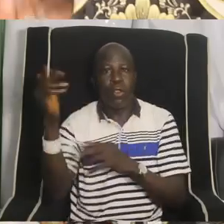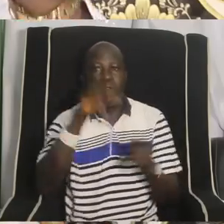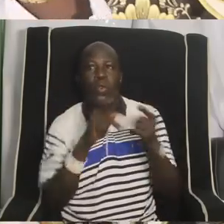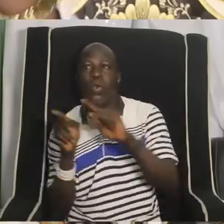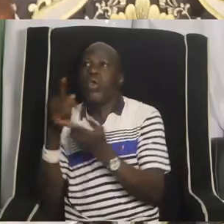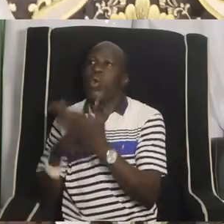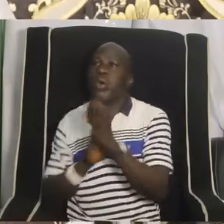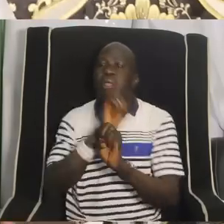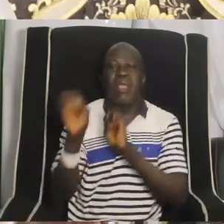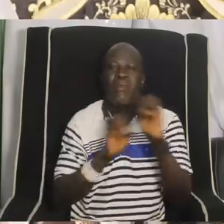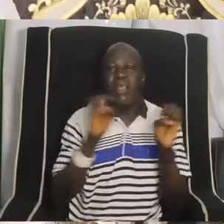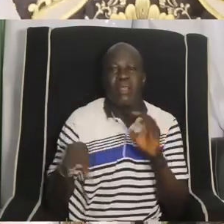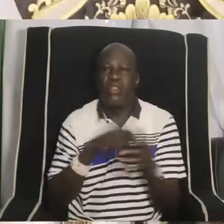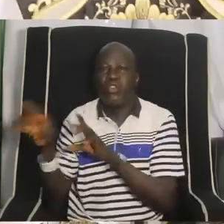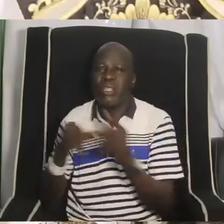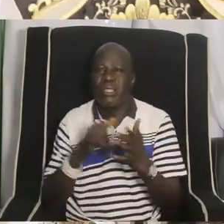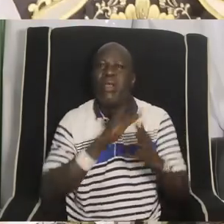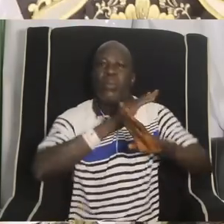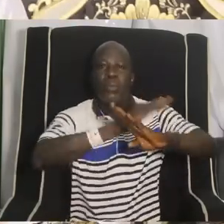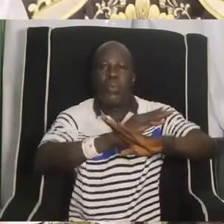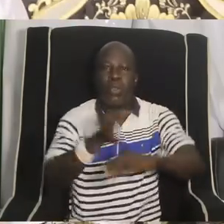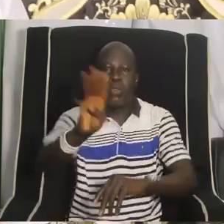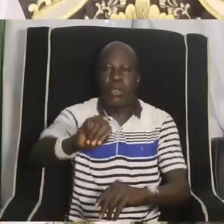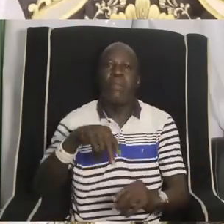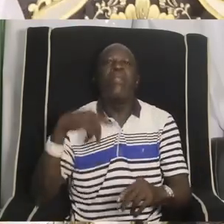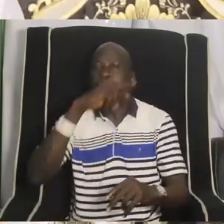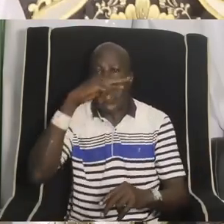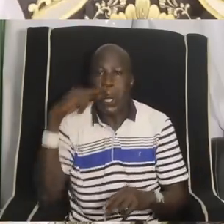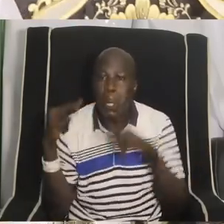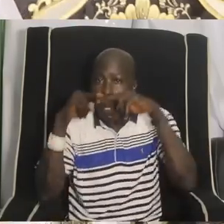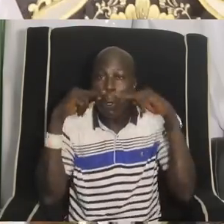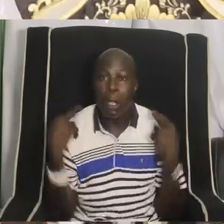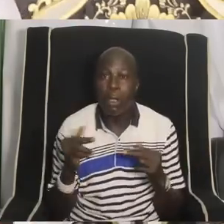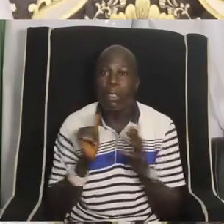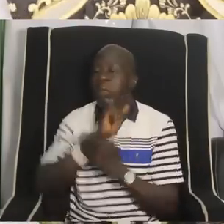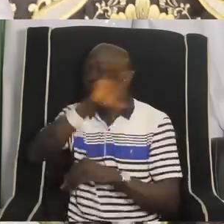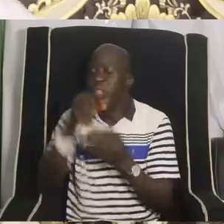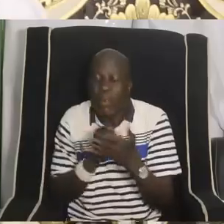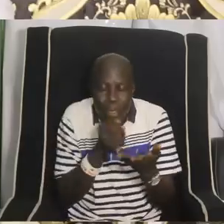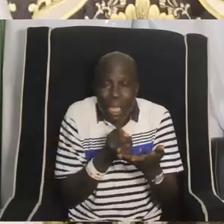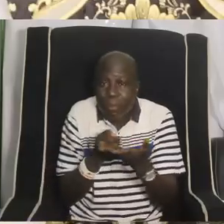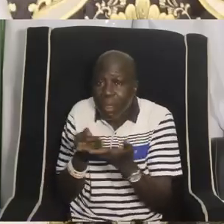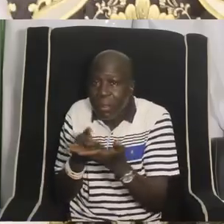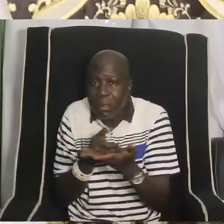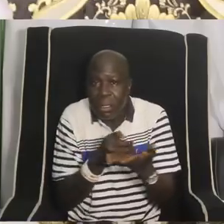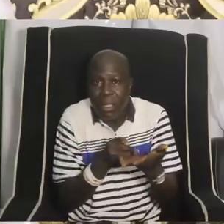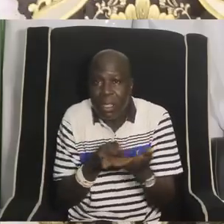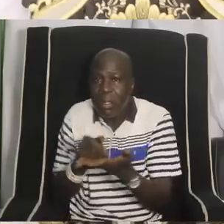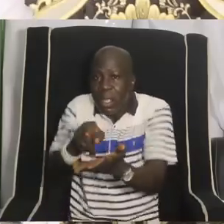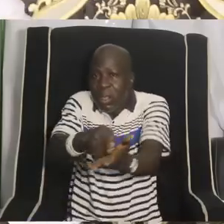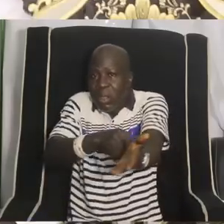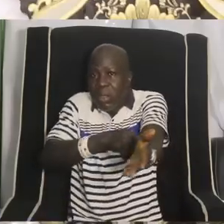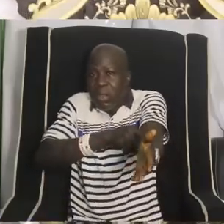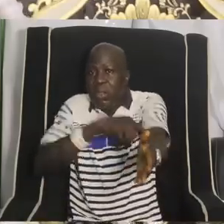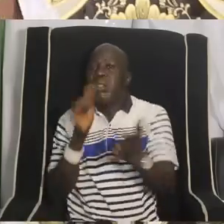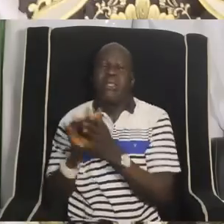WhatsApp gbo to ba se kan won yi block won o le le won they are frosters o ma type message to go to yi they will type a long message one